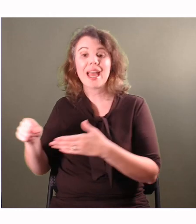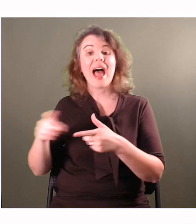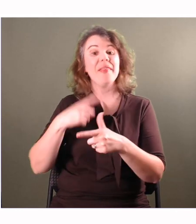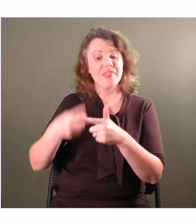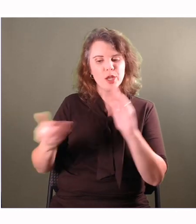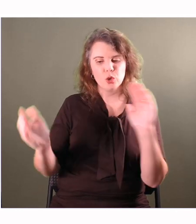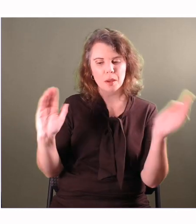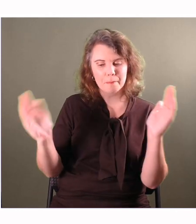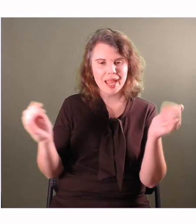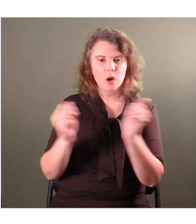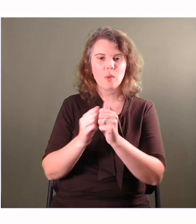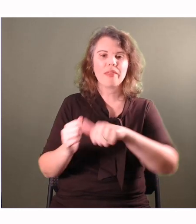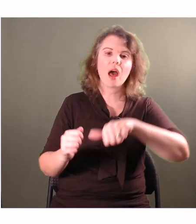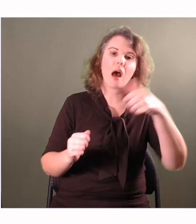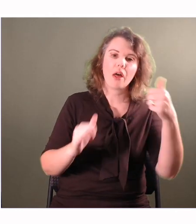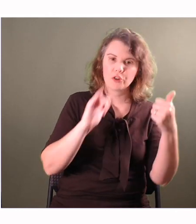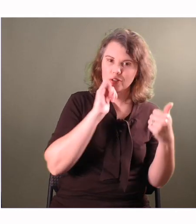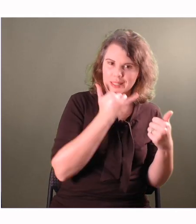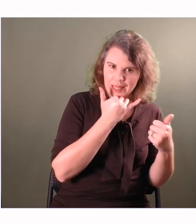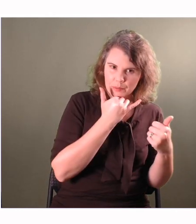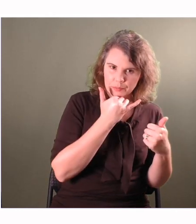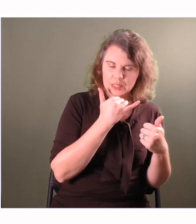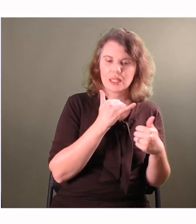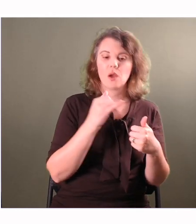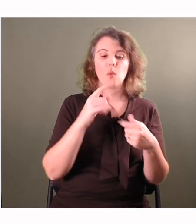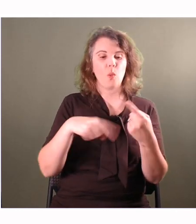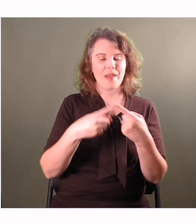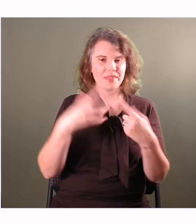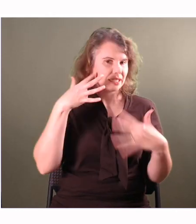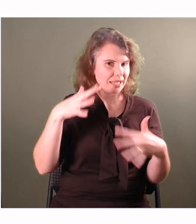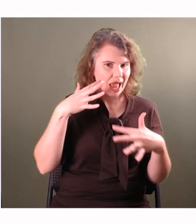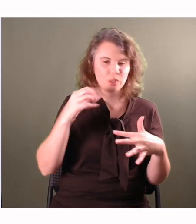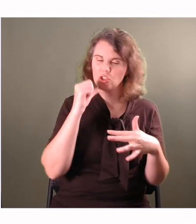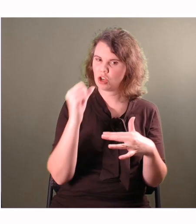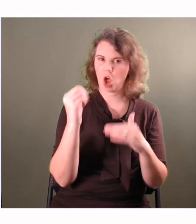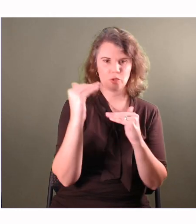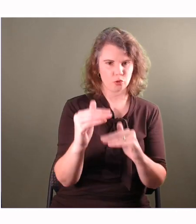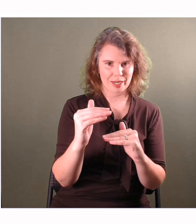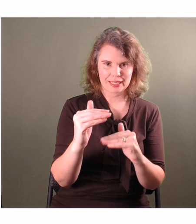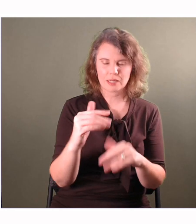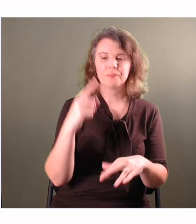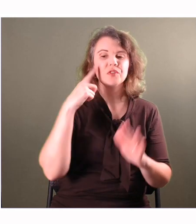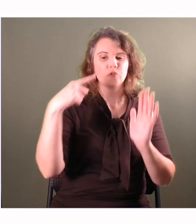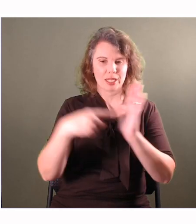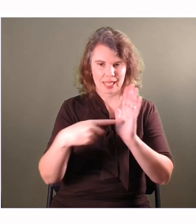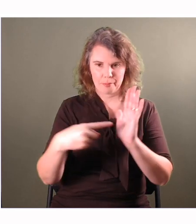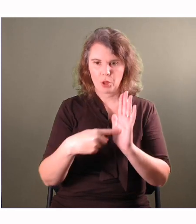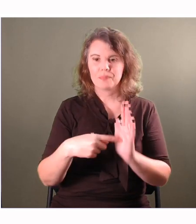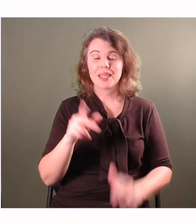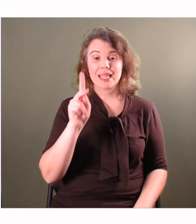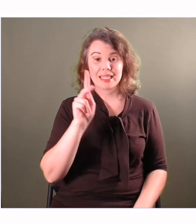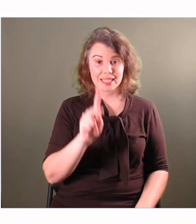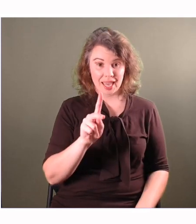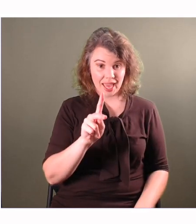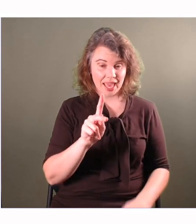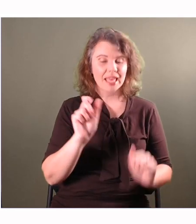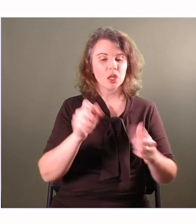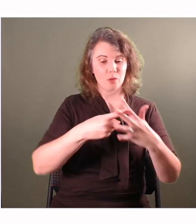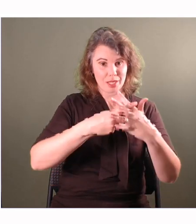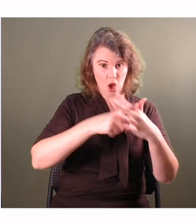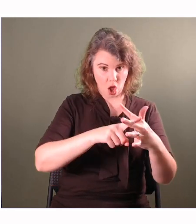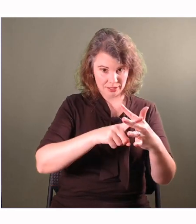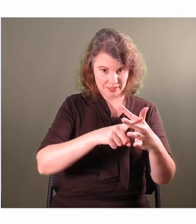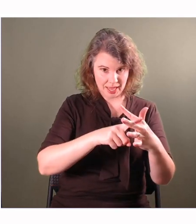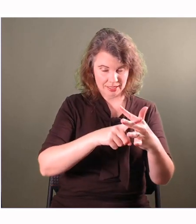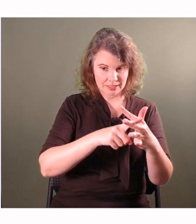we need to compare that to other slips where the sounds are not restricted. So here we have a slip where K is an